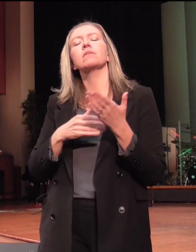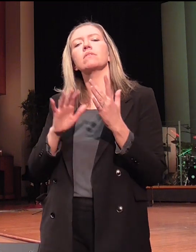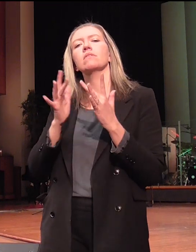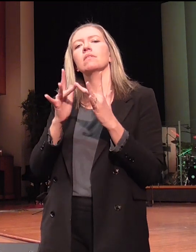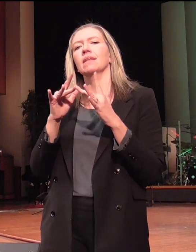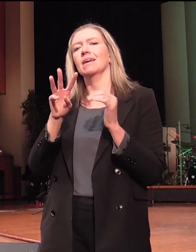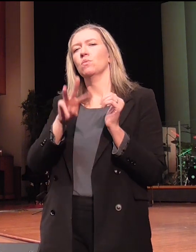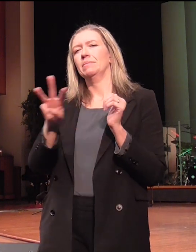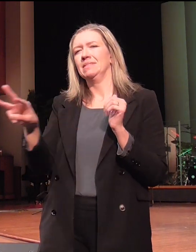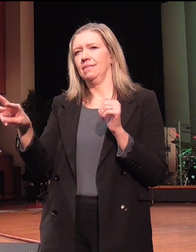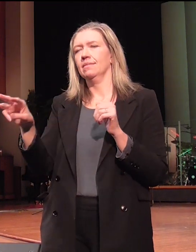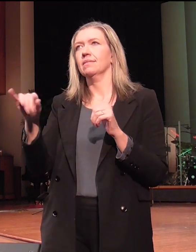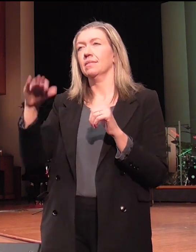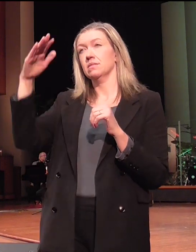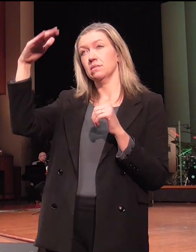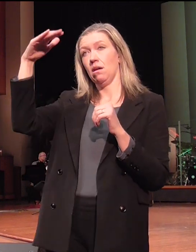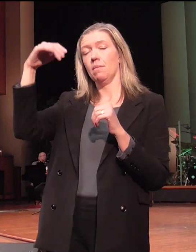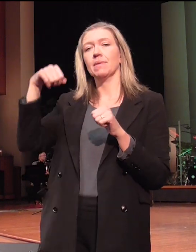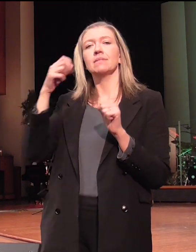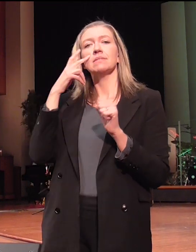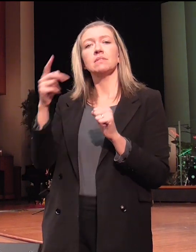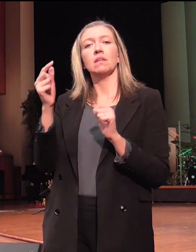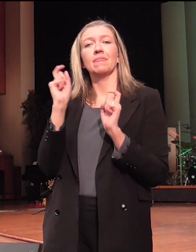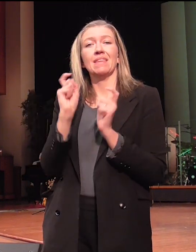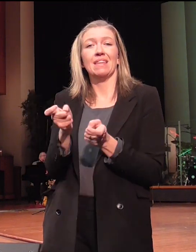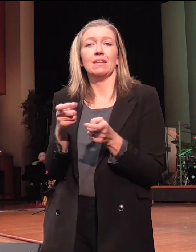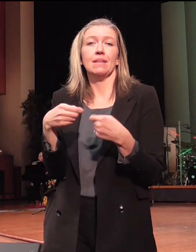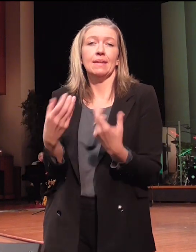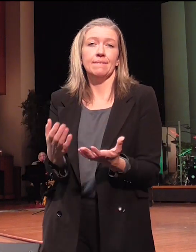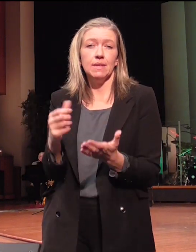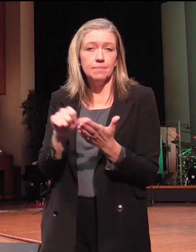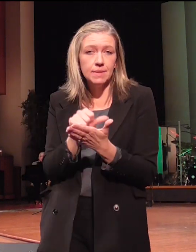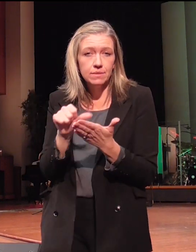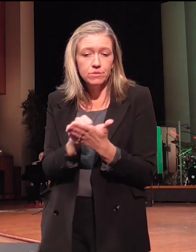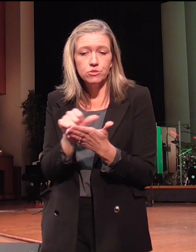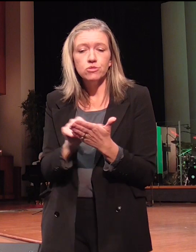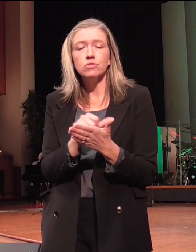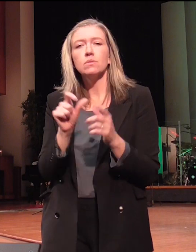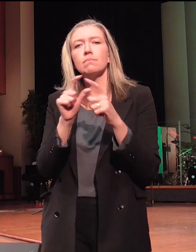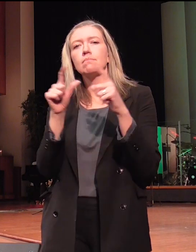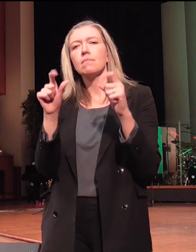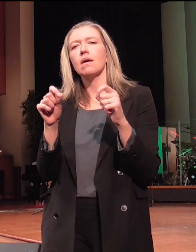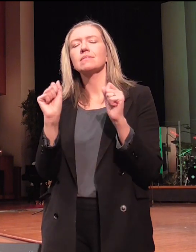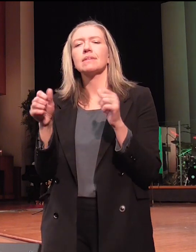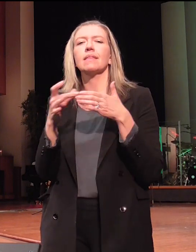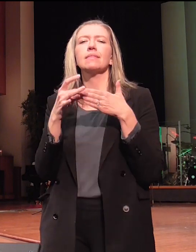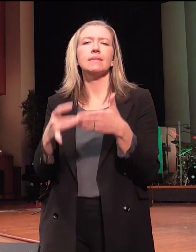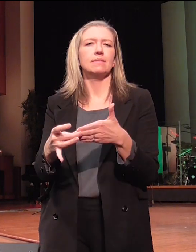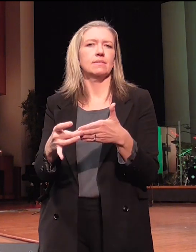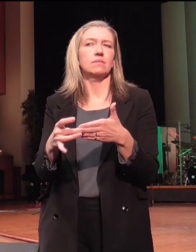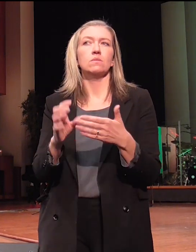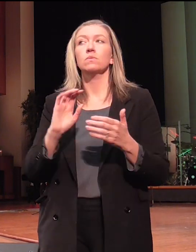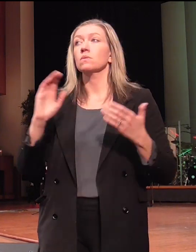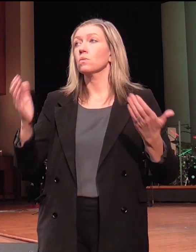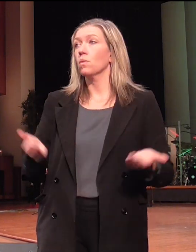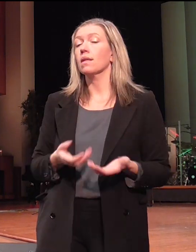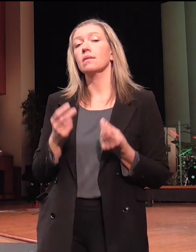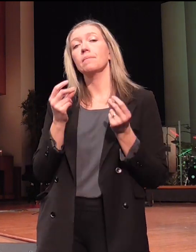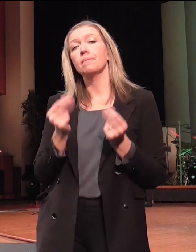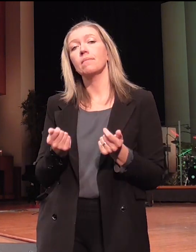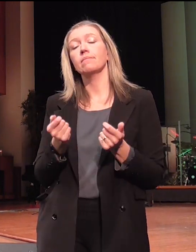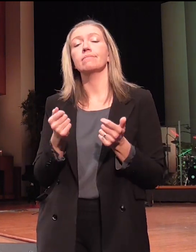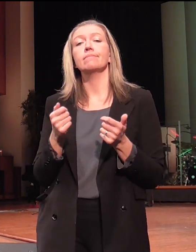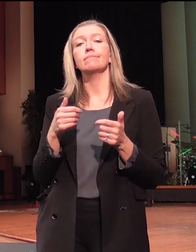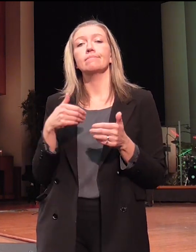if you go to the website at the top, you go to the giving page, and you'll see that there's a box that can lead you through it. And we welcome auto givers.